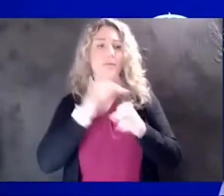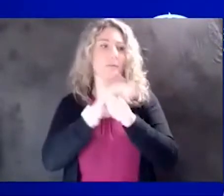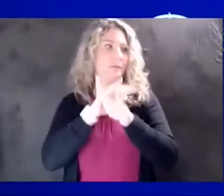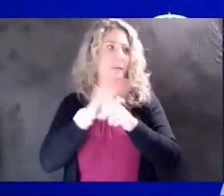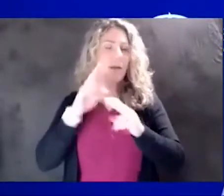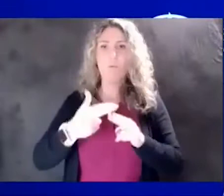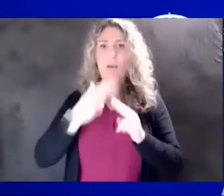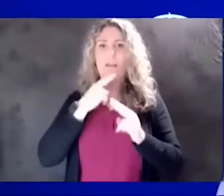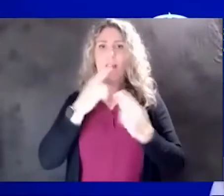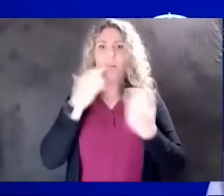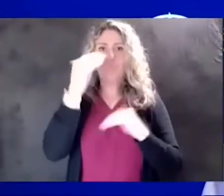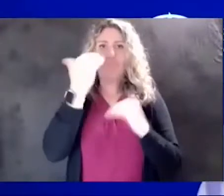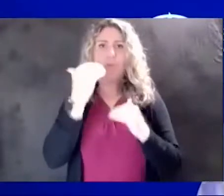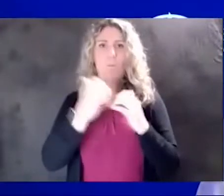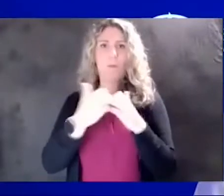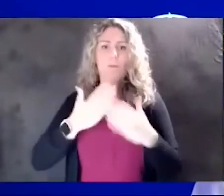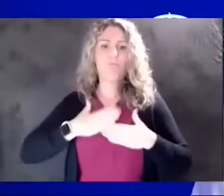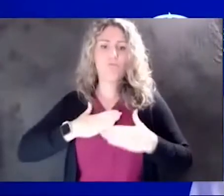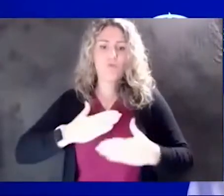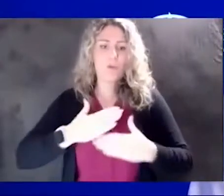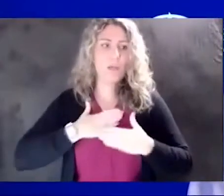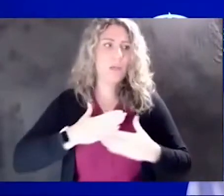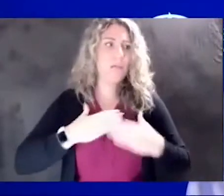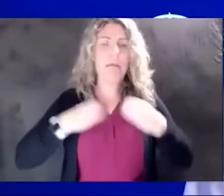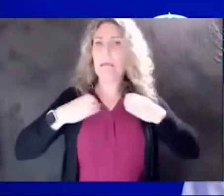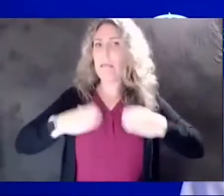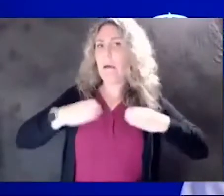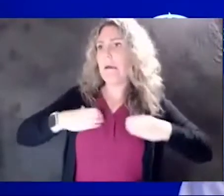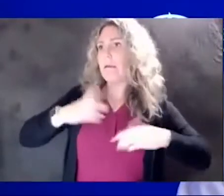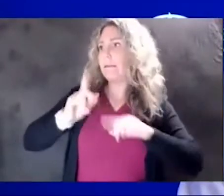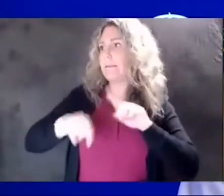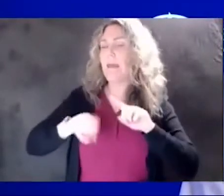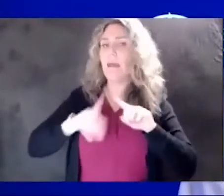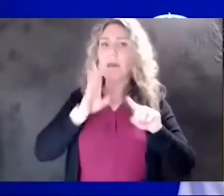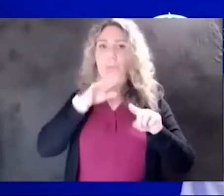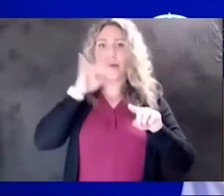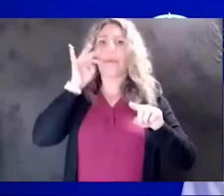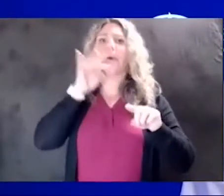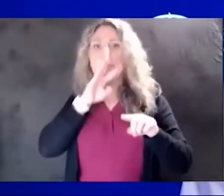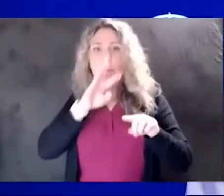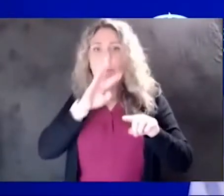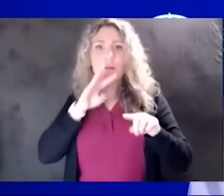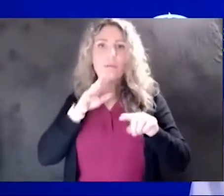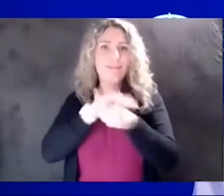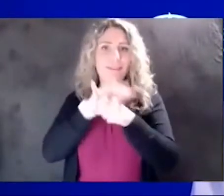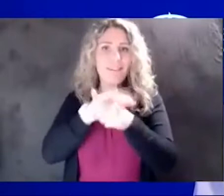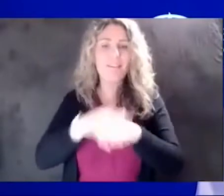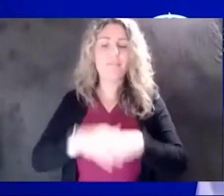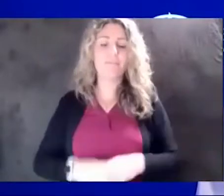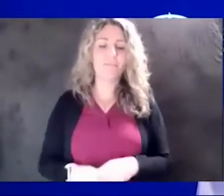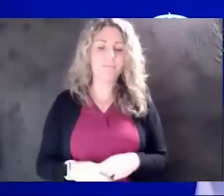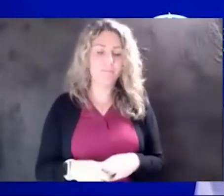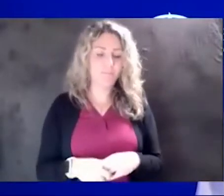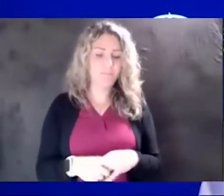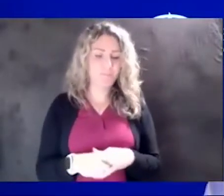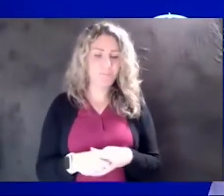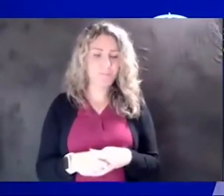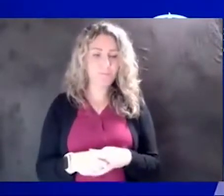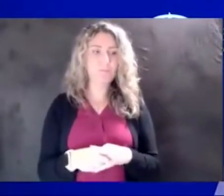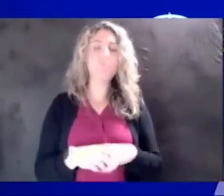in your breathing, your lungs, you aren't able to gain enough breath. There's also concern for